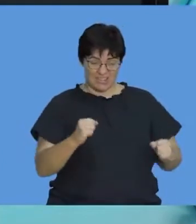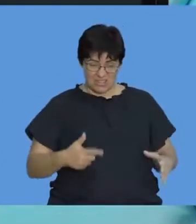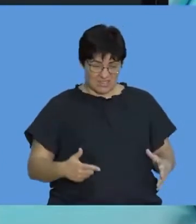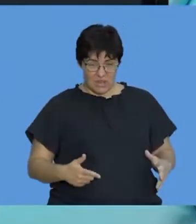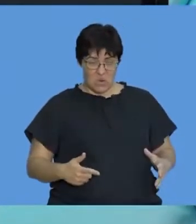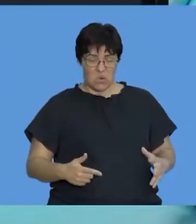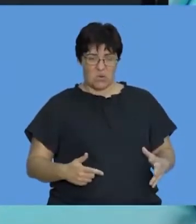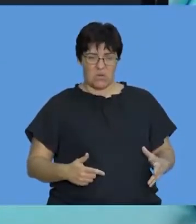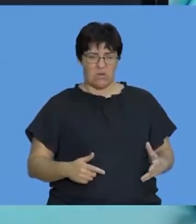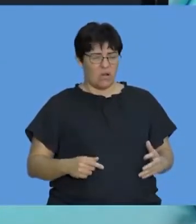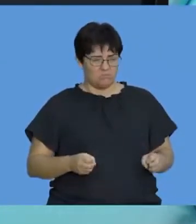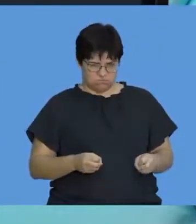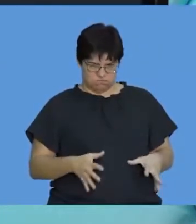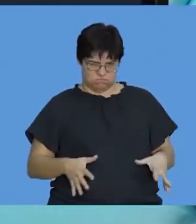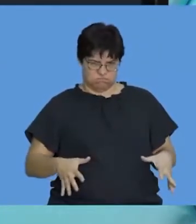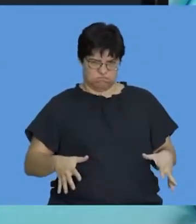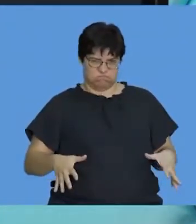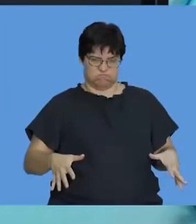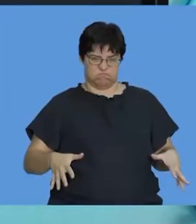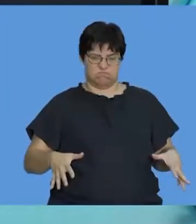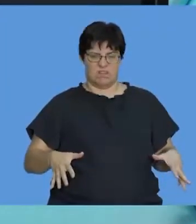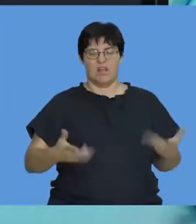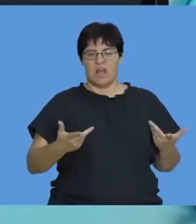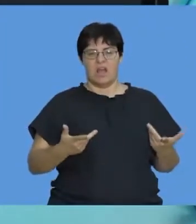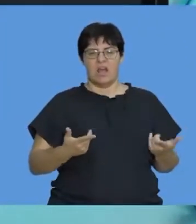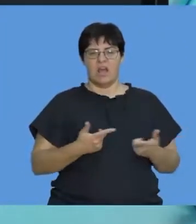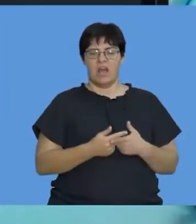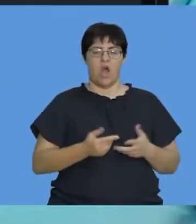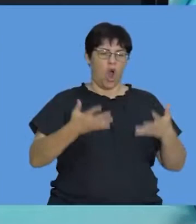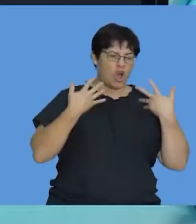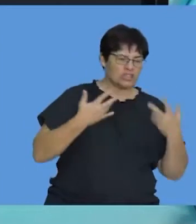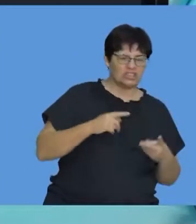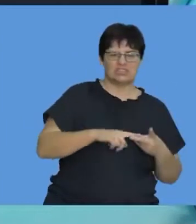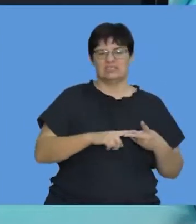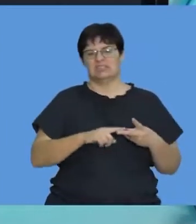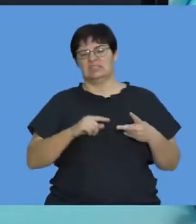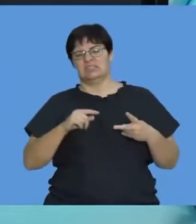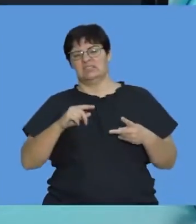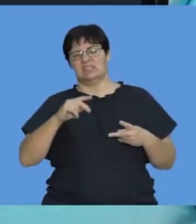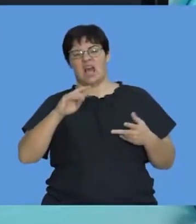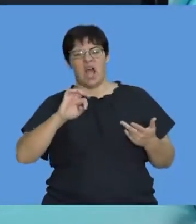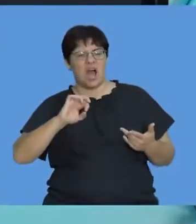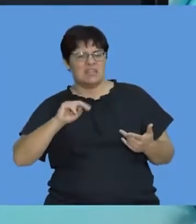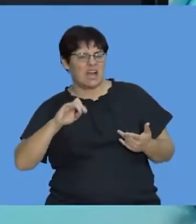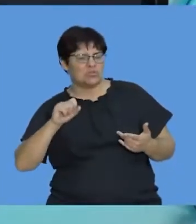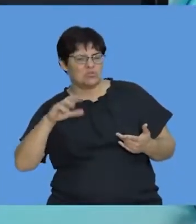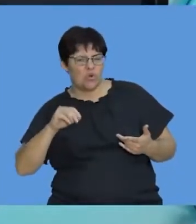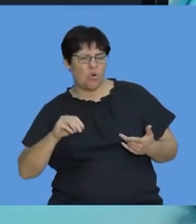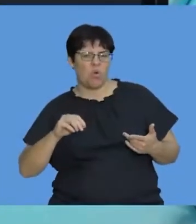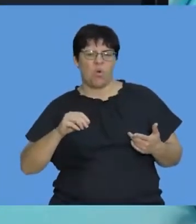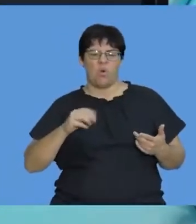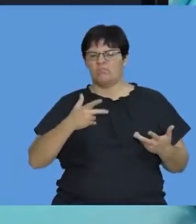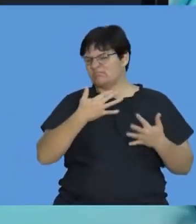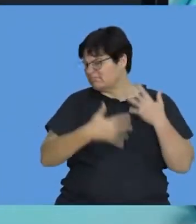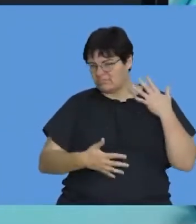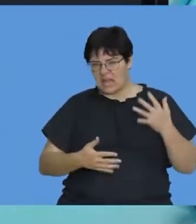engines, okay, there's a lot and lots of liquid hydrogen, lots of liquid oxygen, because they use a hydrogen fuel cell,